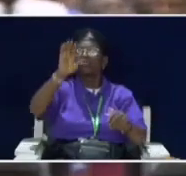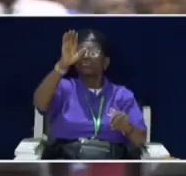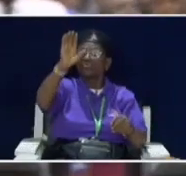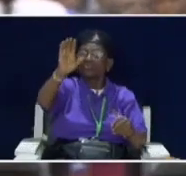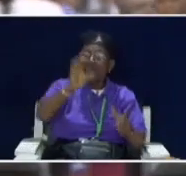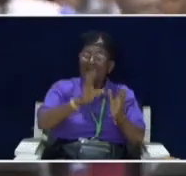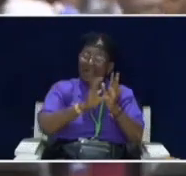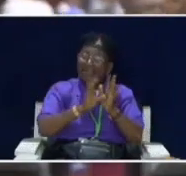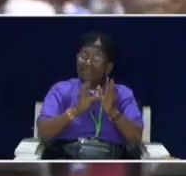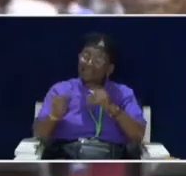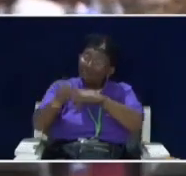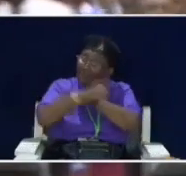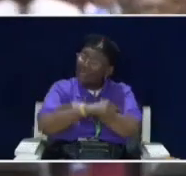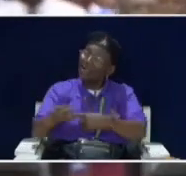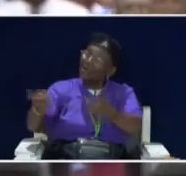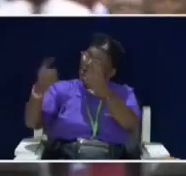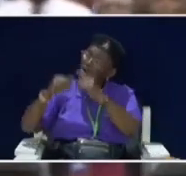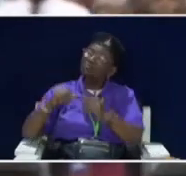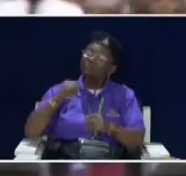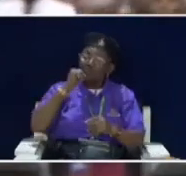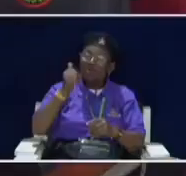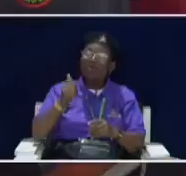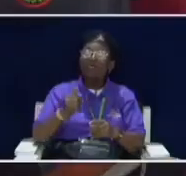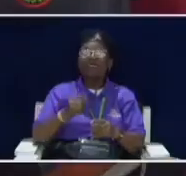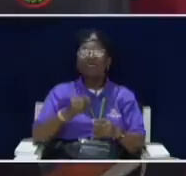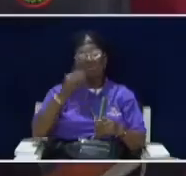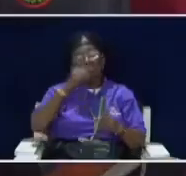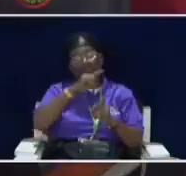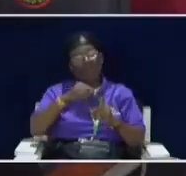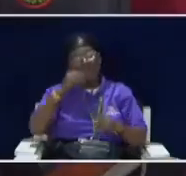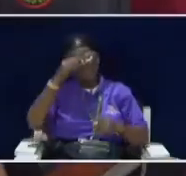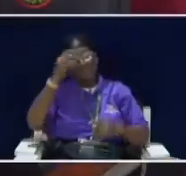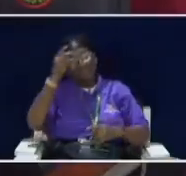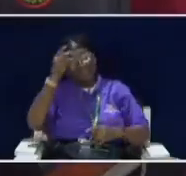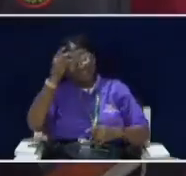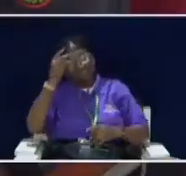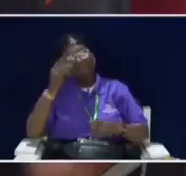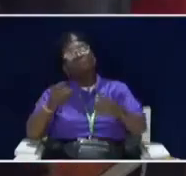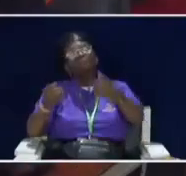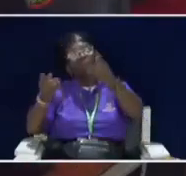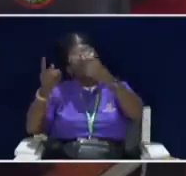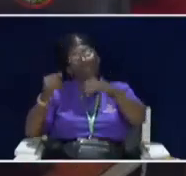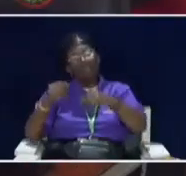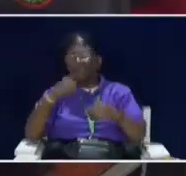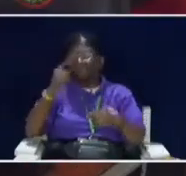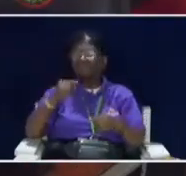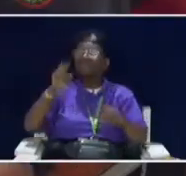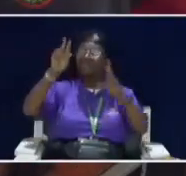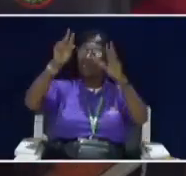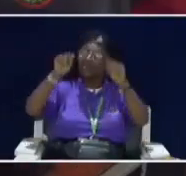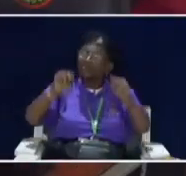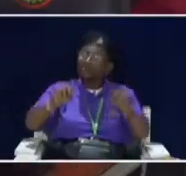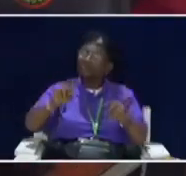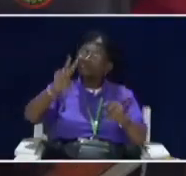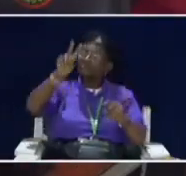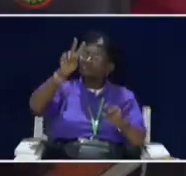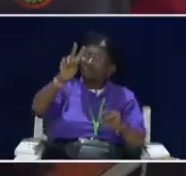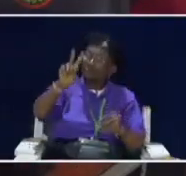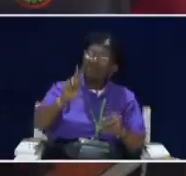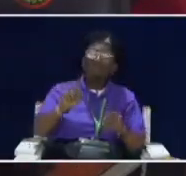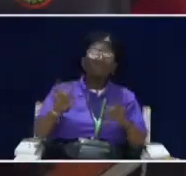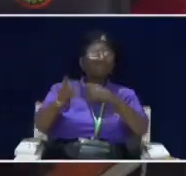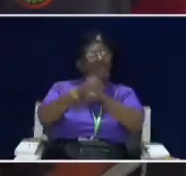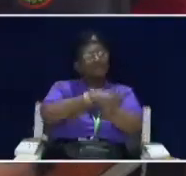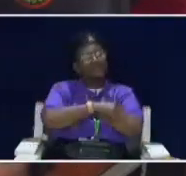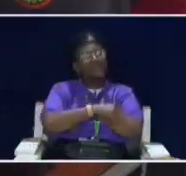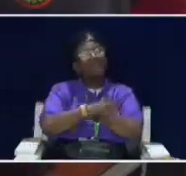When failure comes knocking, you would say? No vacancy today, come tomorrow. When sorrow comes knocking, you